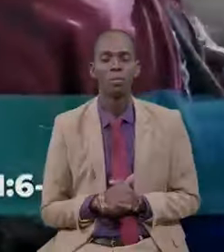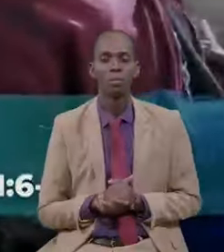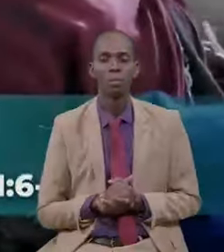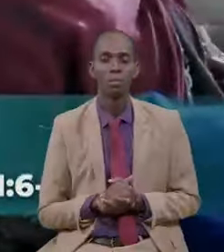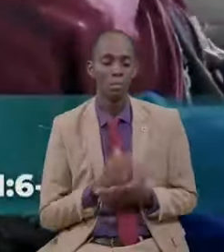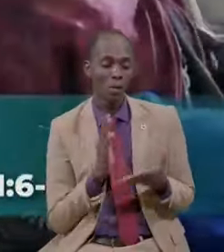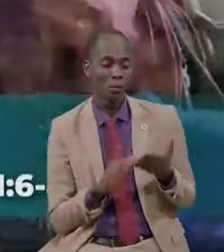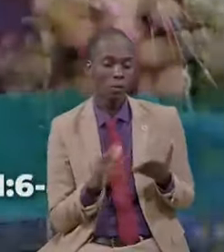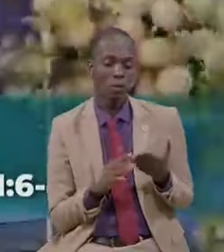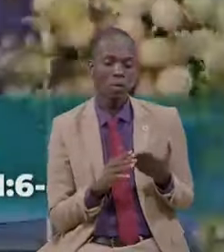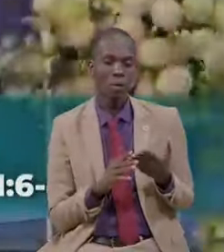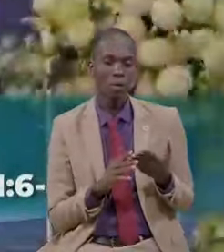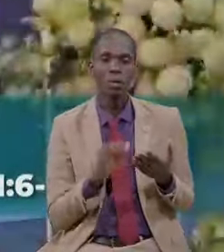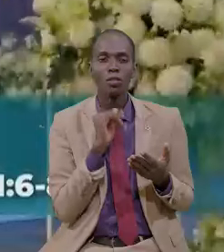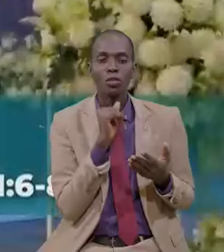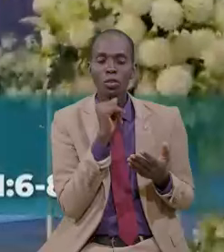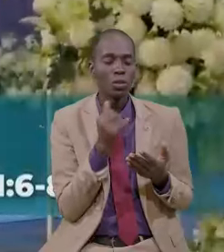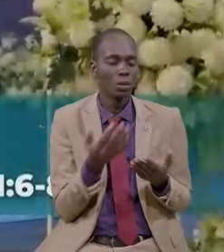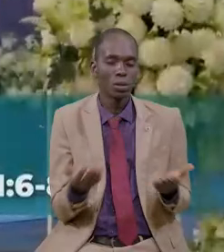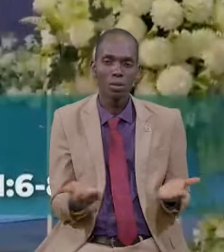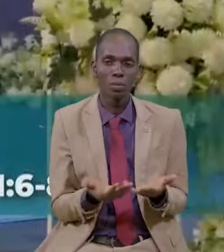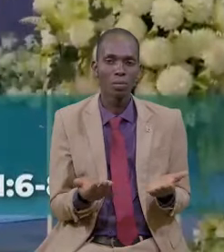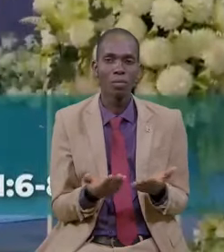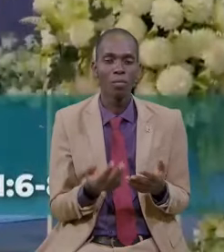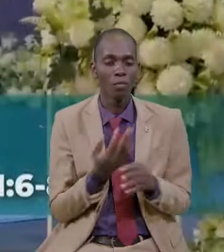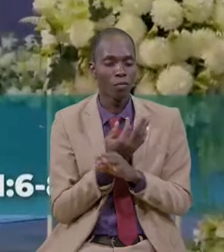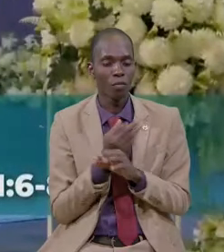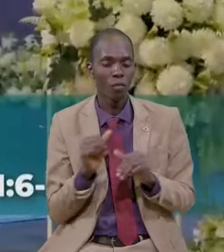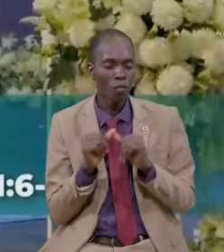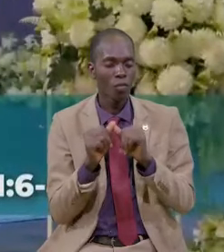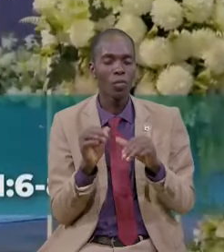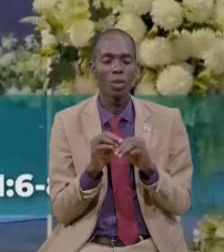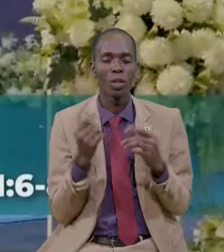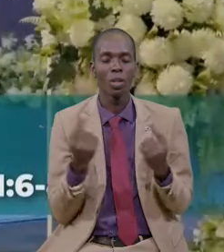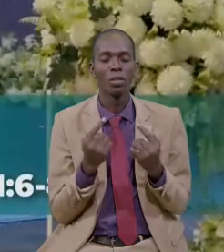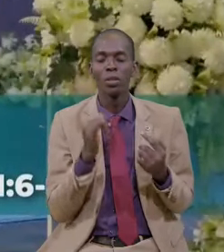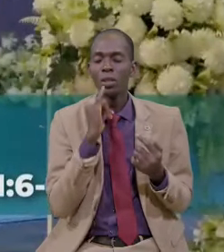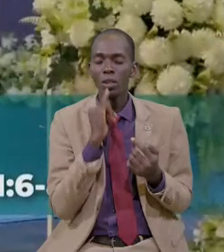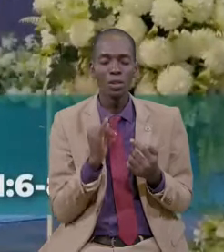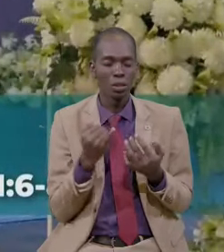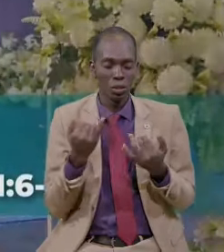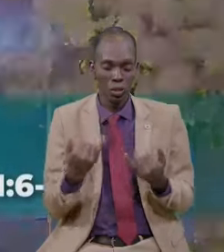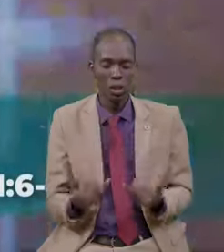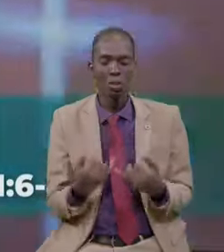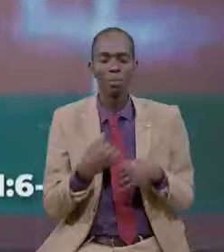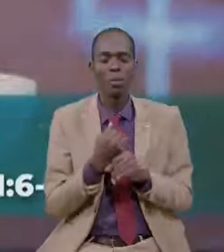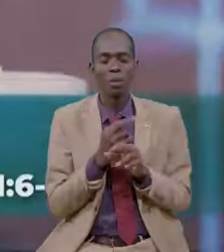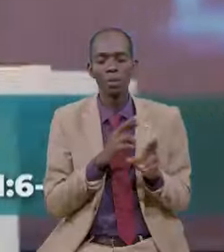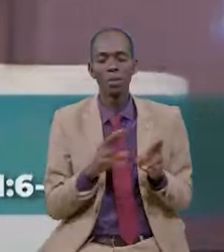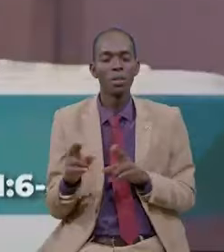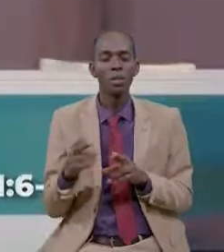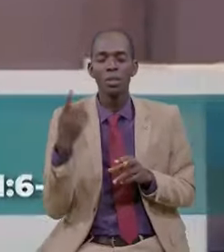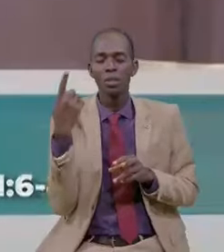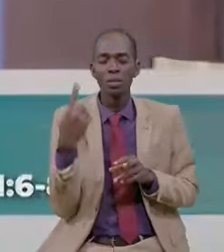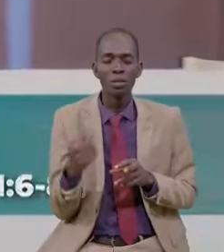Forgiveness is not available. Freedom from sin, now available. The provision of